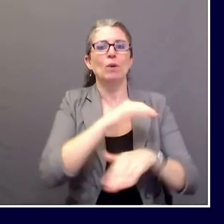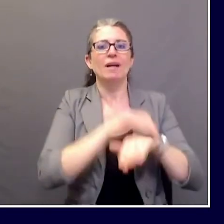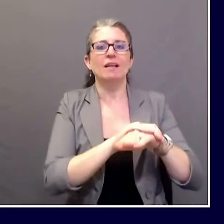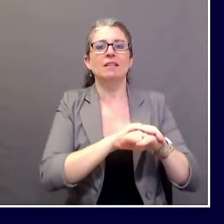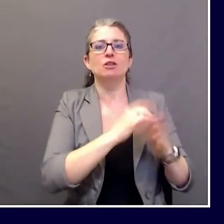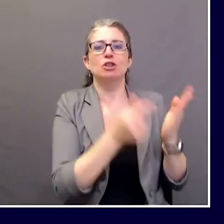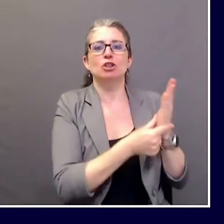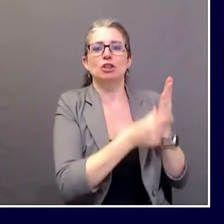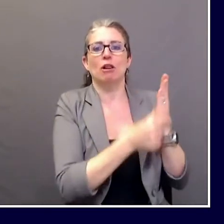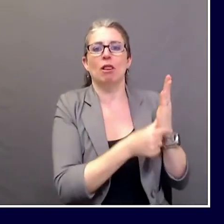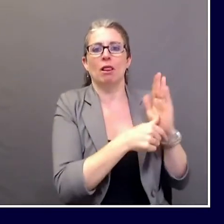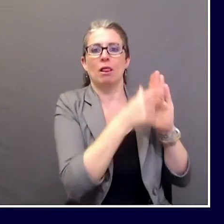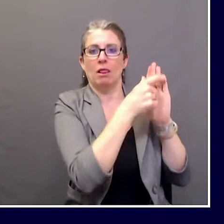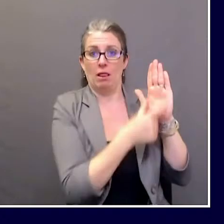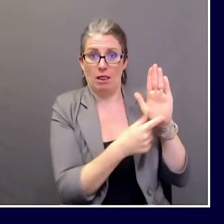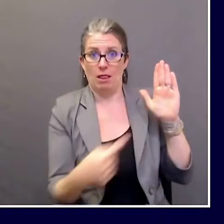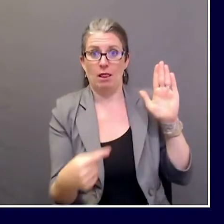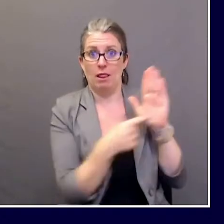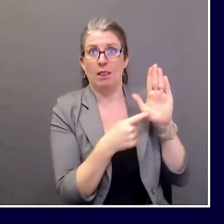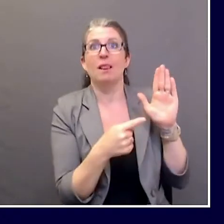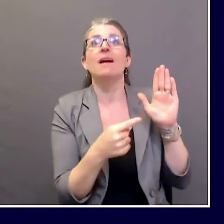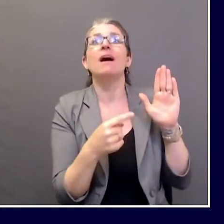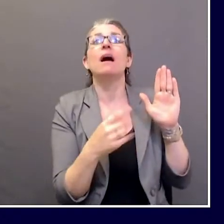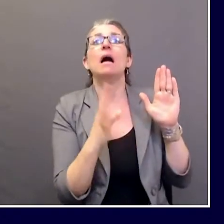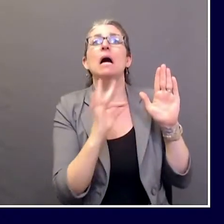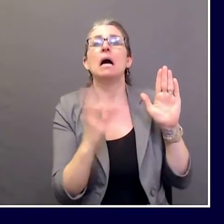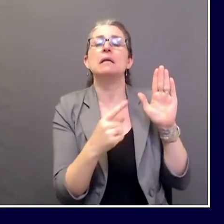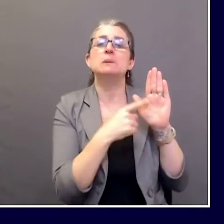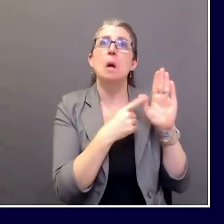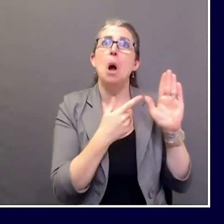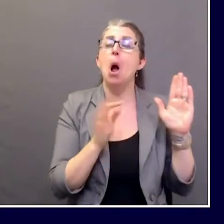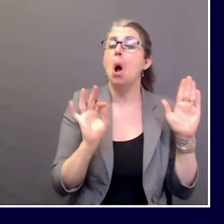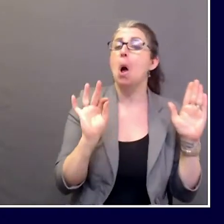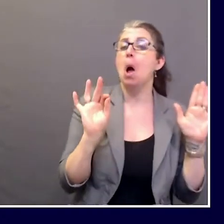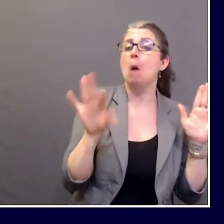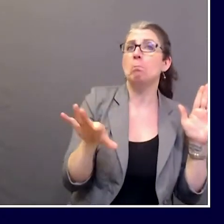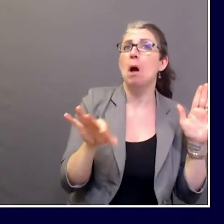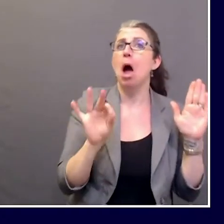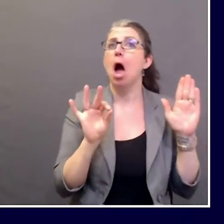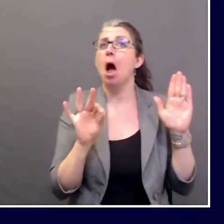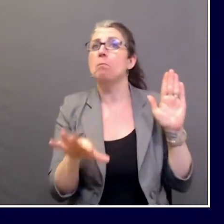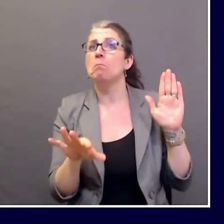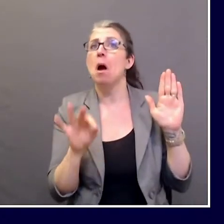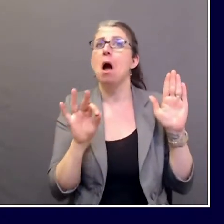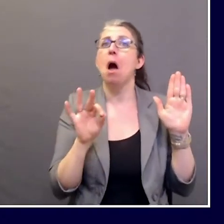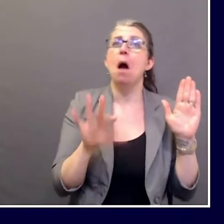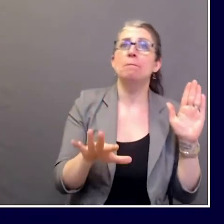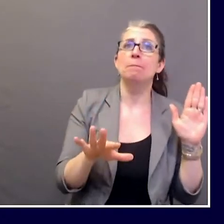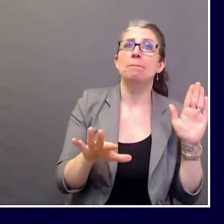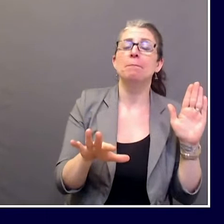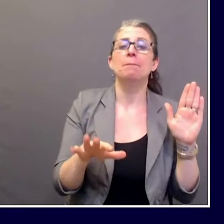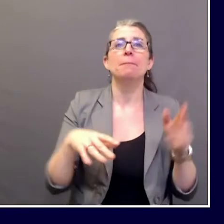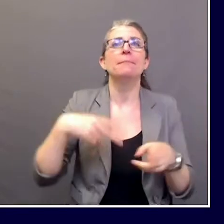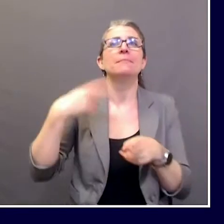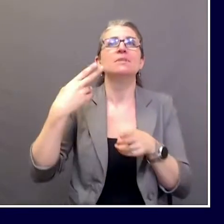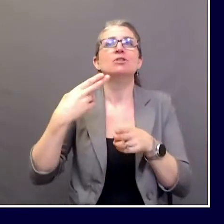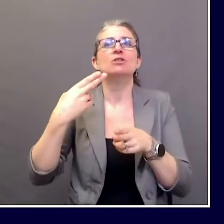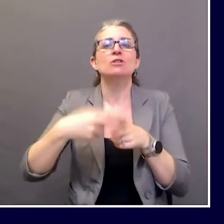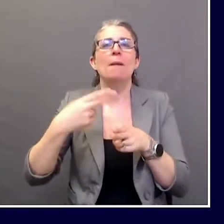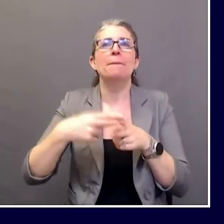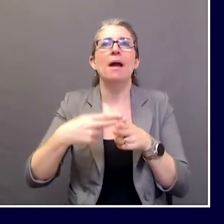a vaccine of this sort, or in this case, the AstraZeneca vaccine, might cause individuals to have low